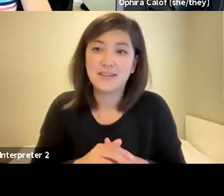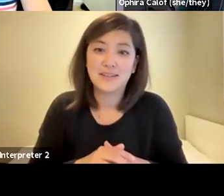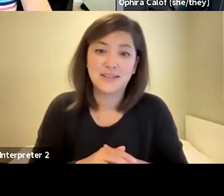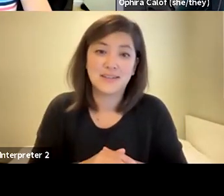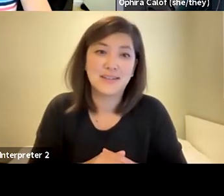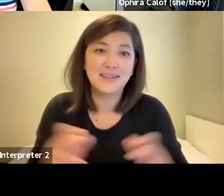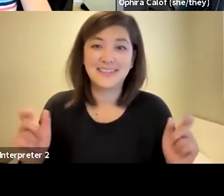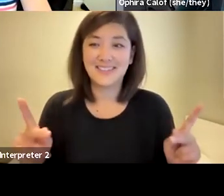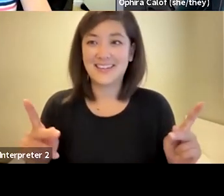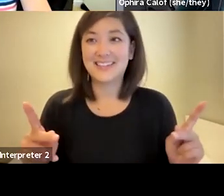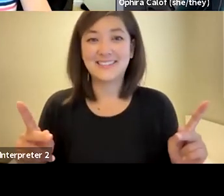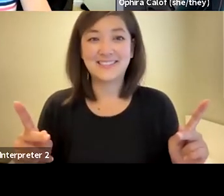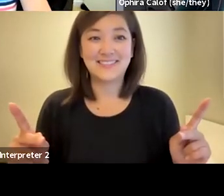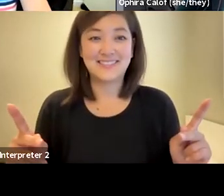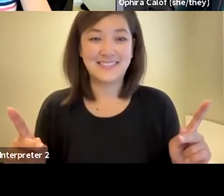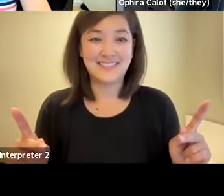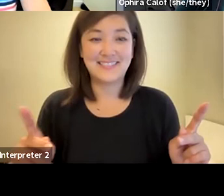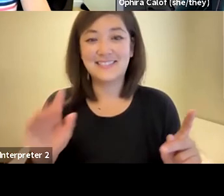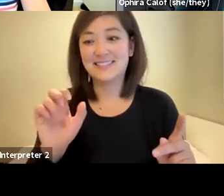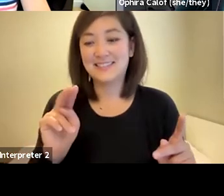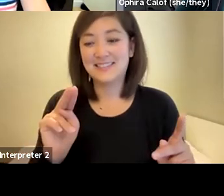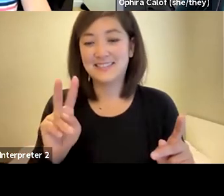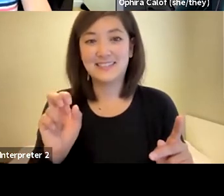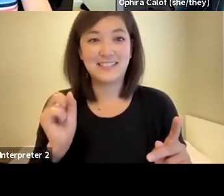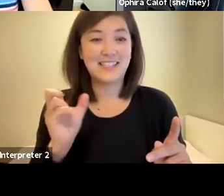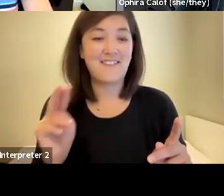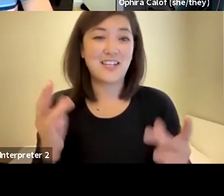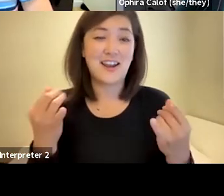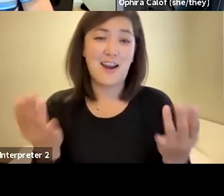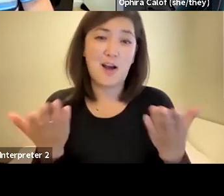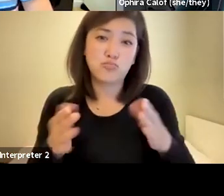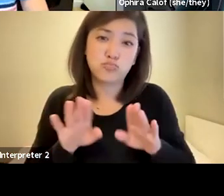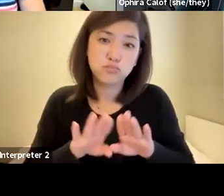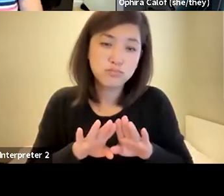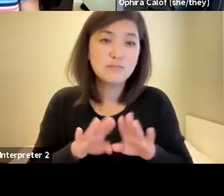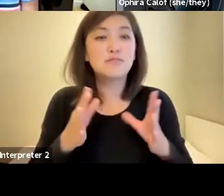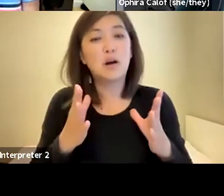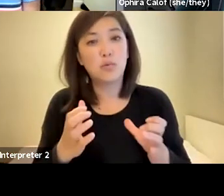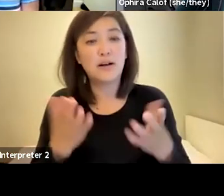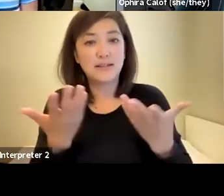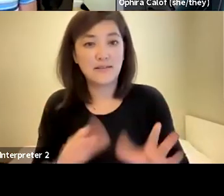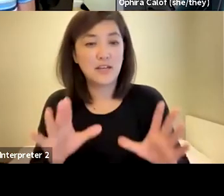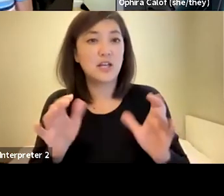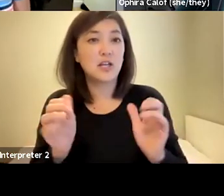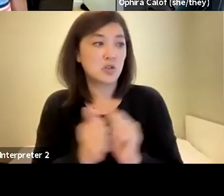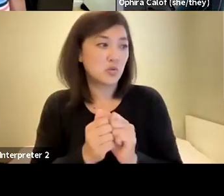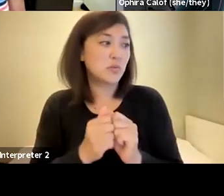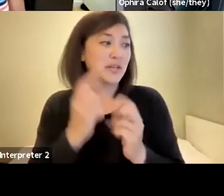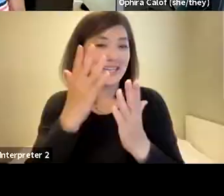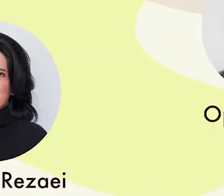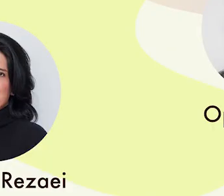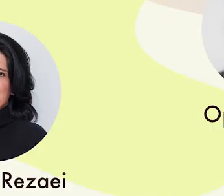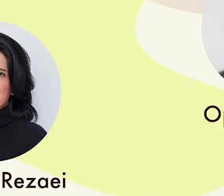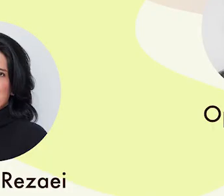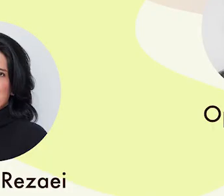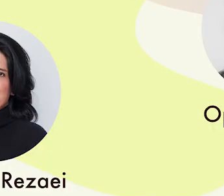All right. So Envision is now coming to an end, and I would like to close with a list of thank